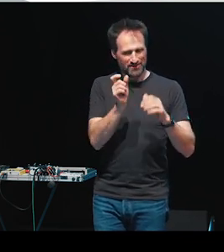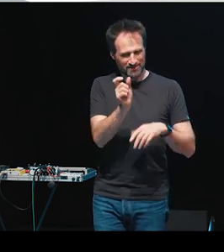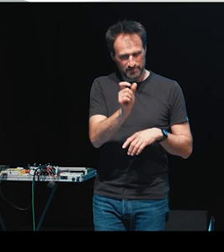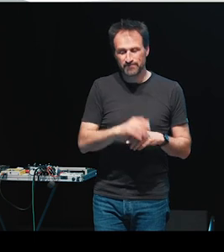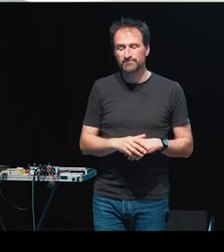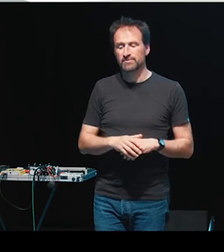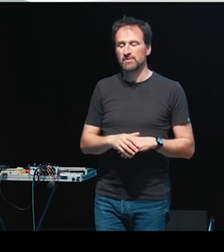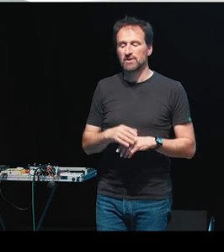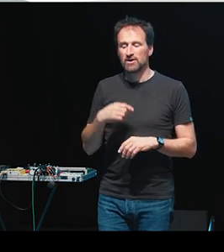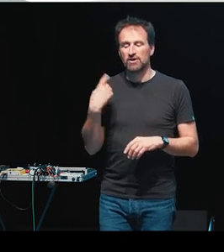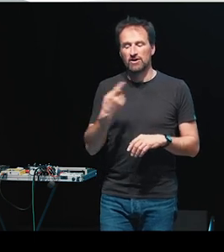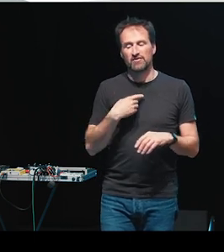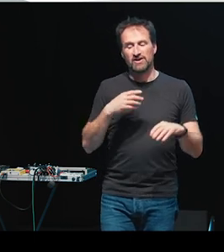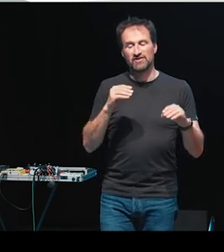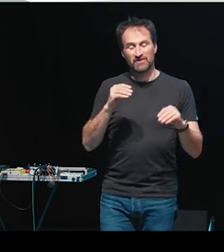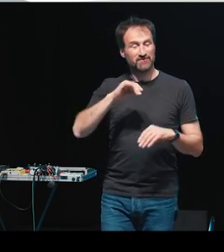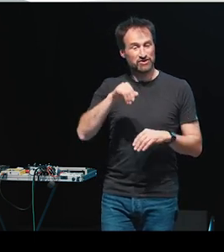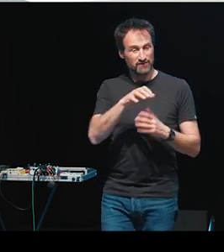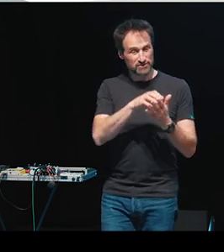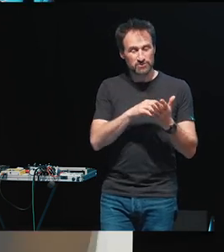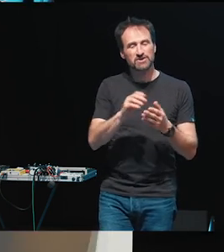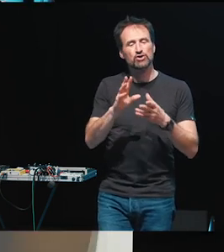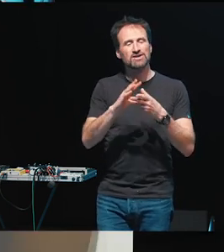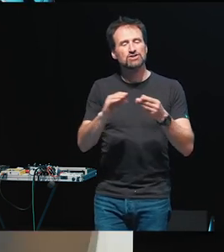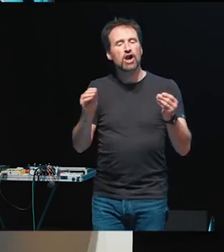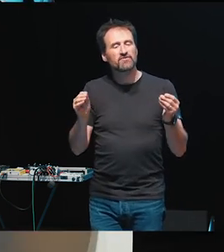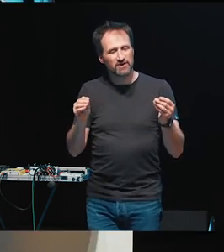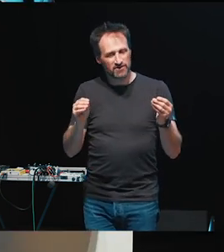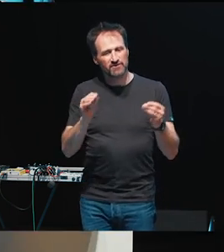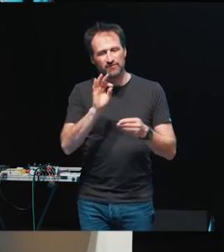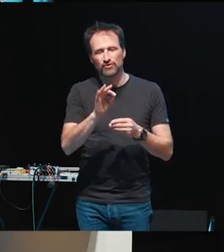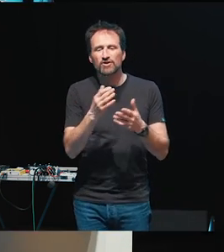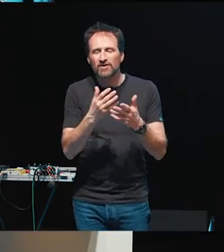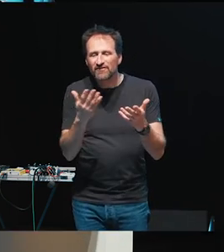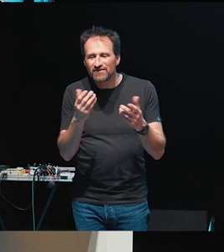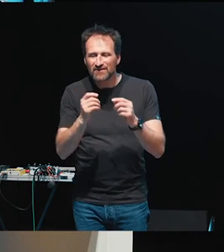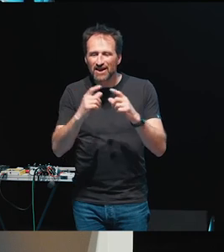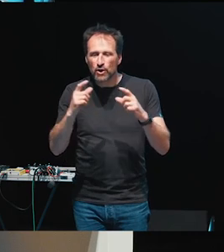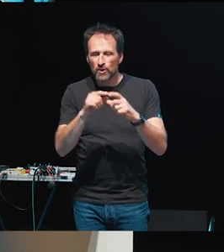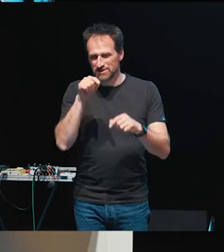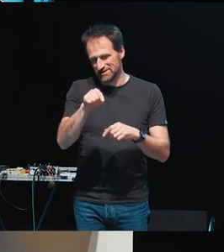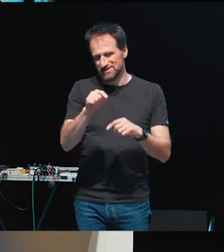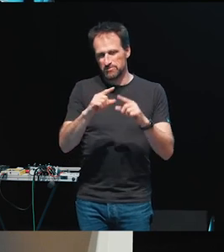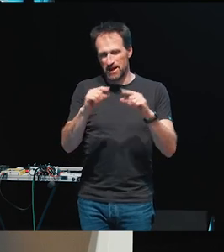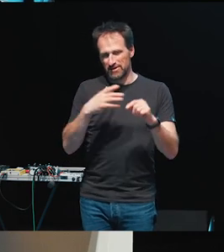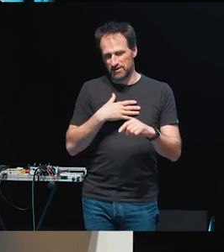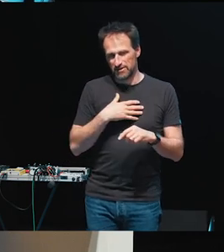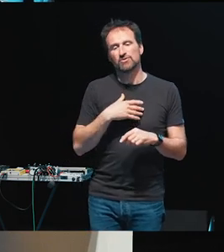the resolver to compute what the results of the field can be. And this gives you a lot of flexibility when you're defining your API.